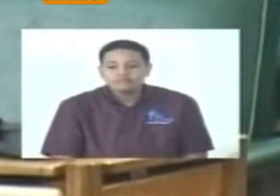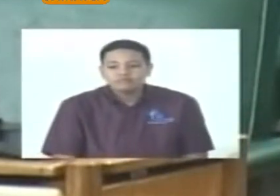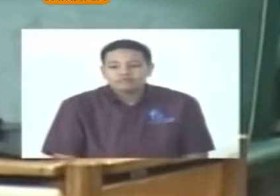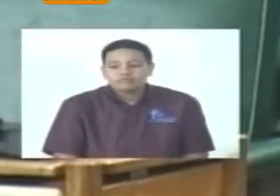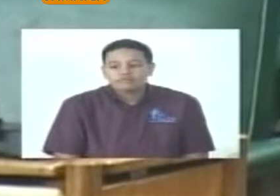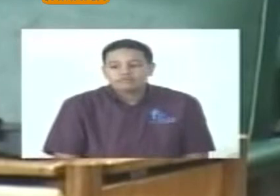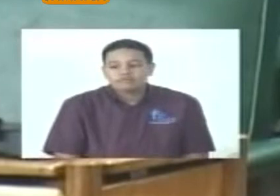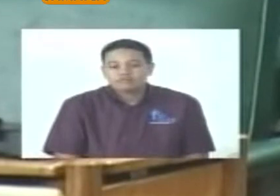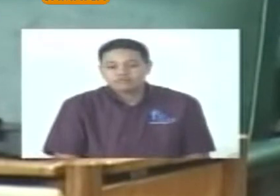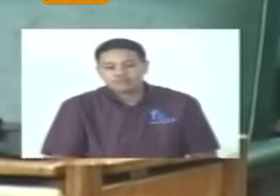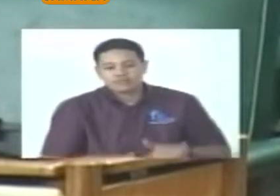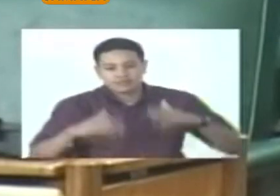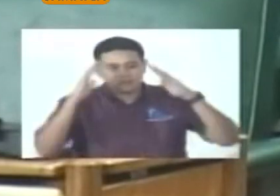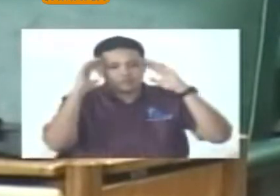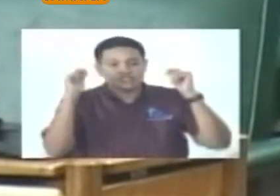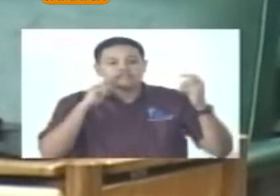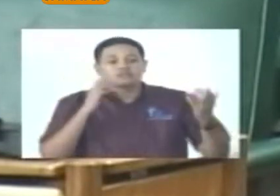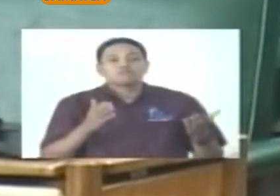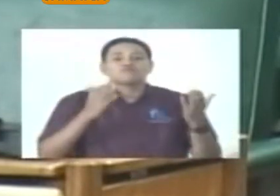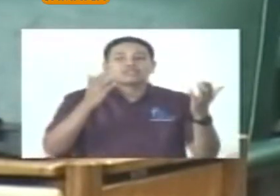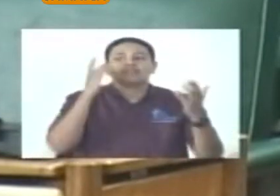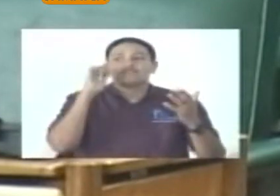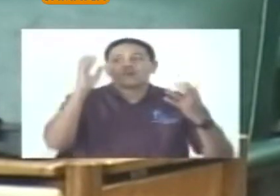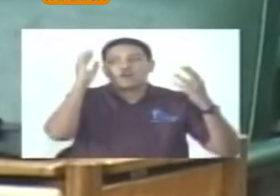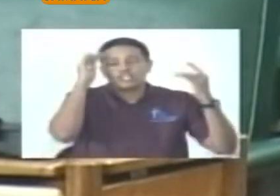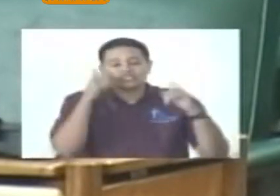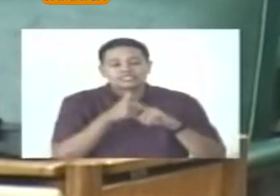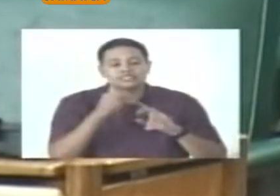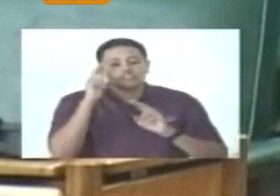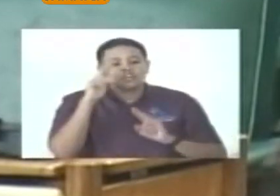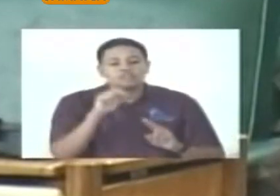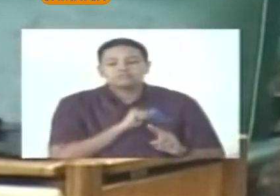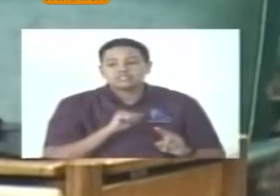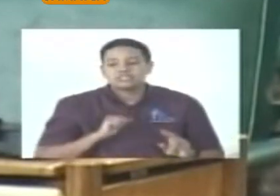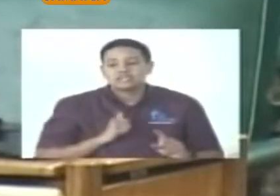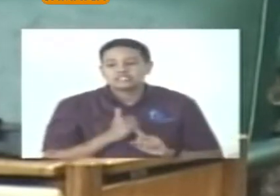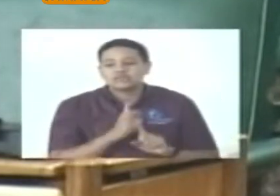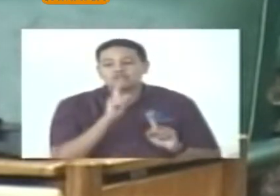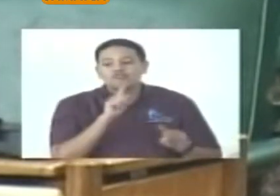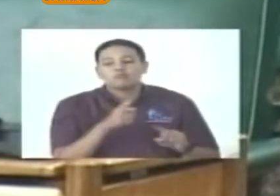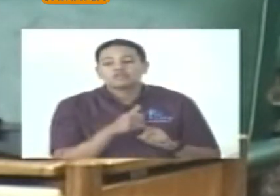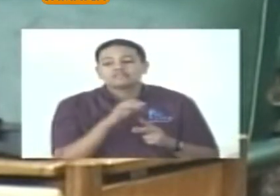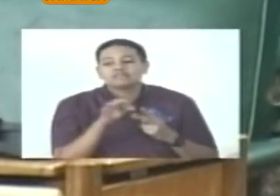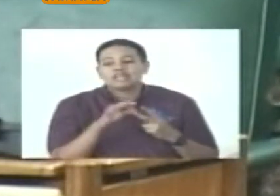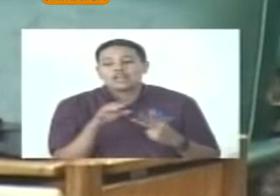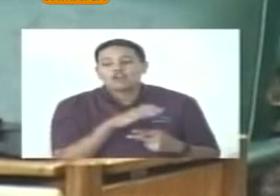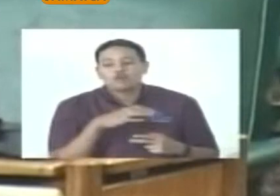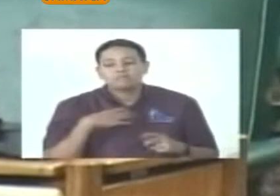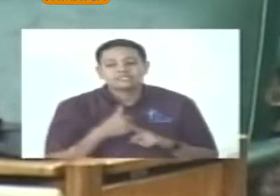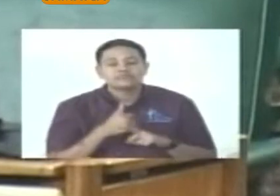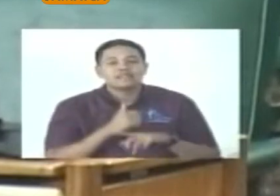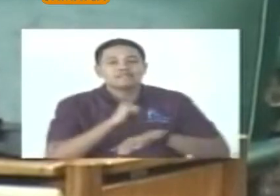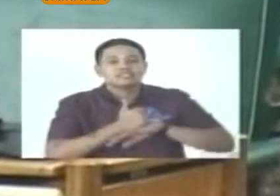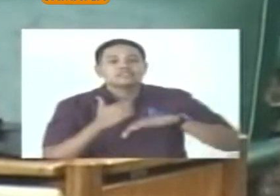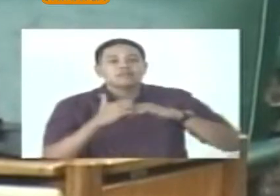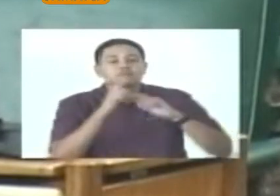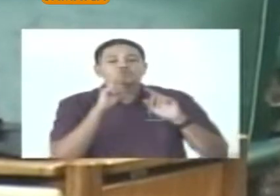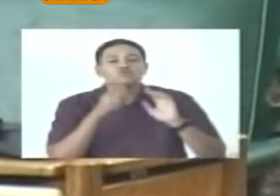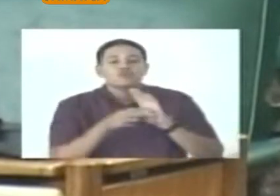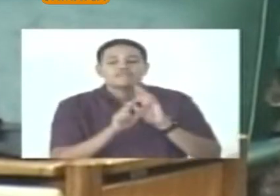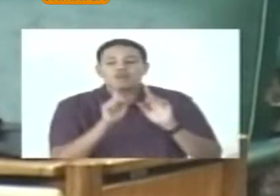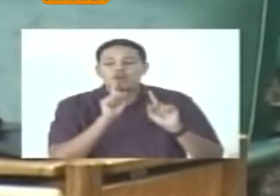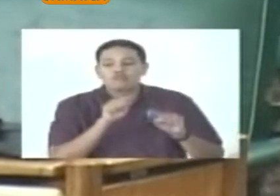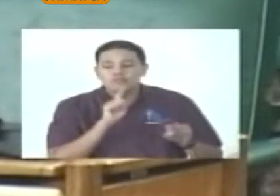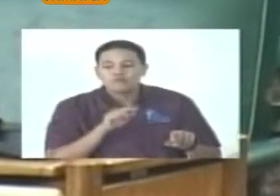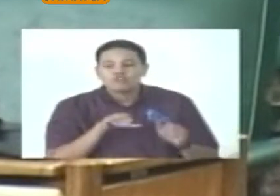Mr. President, presented for the consideration of this Honourable Senate is the report of the Joint Select Committee established to review and report on the Criminal